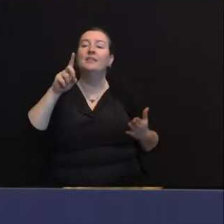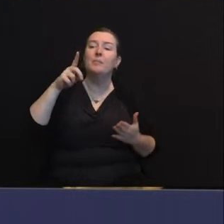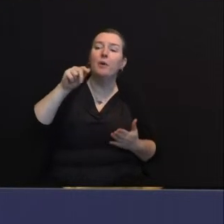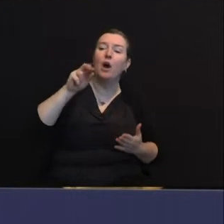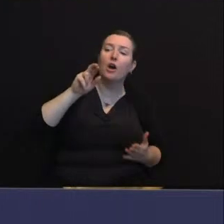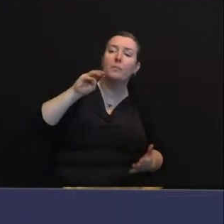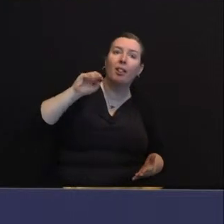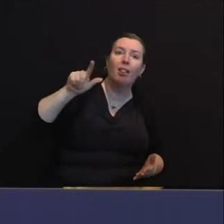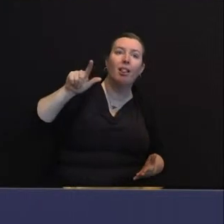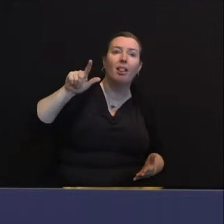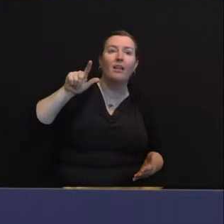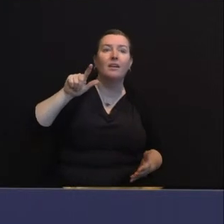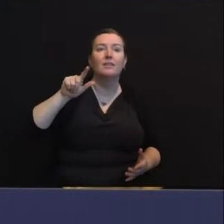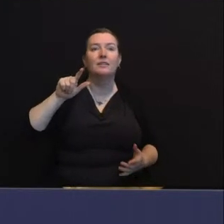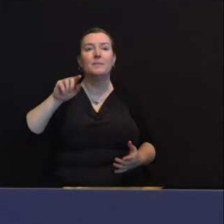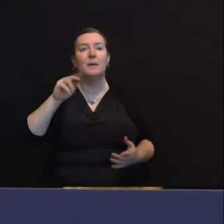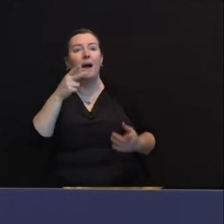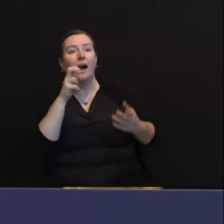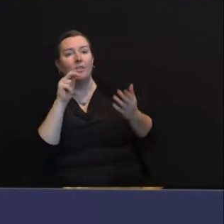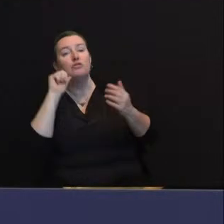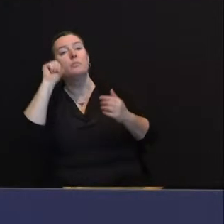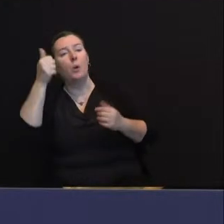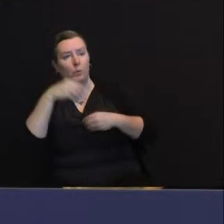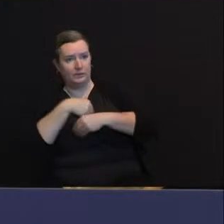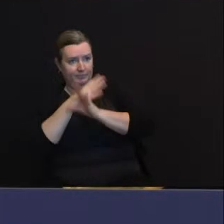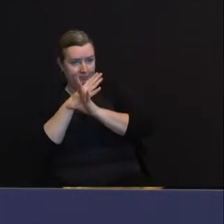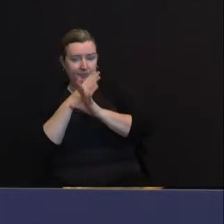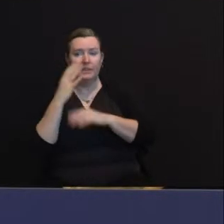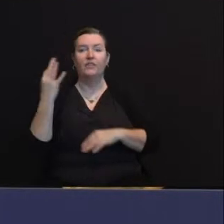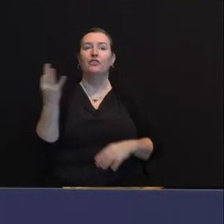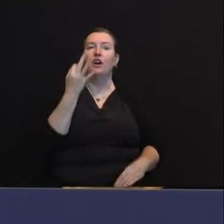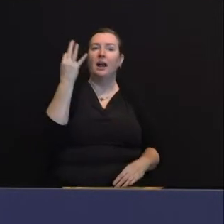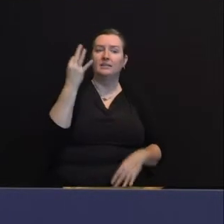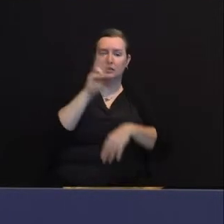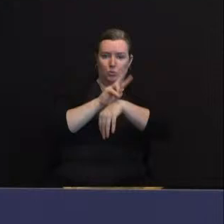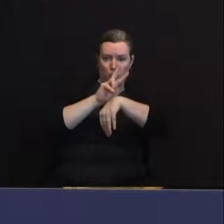virtually tomorrow, 2 o'clock on Friday, unless you hear otherwise.